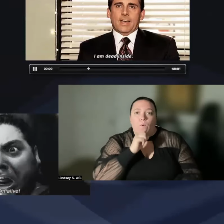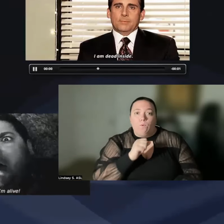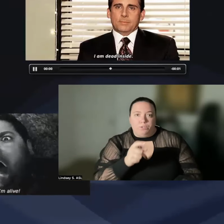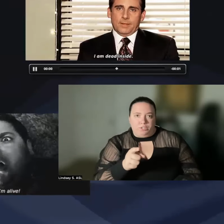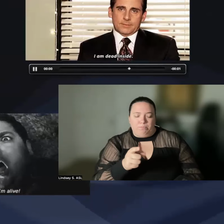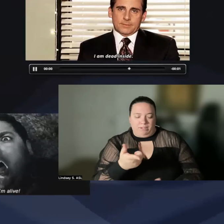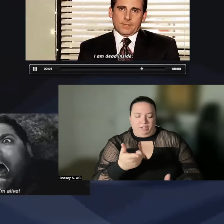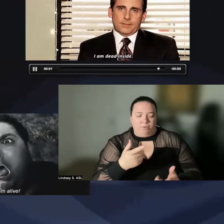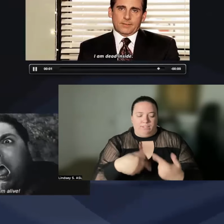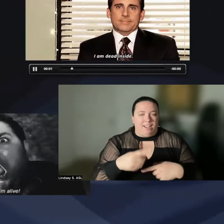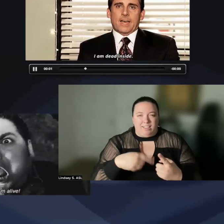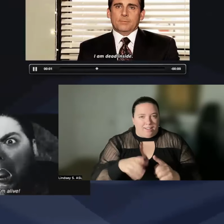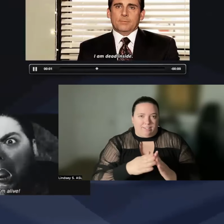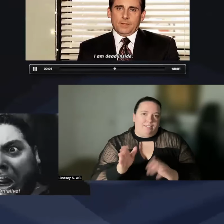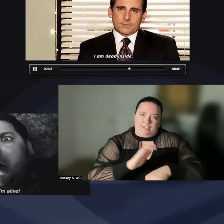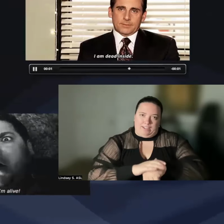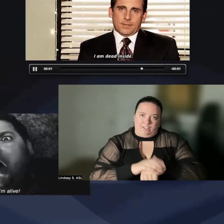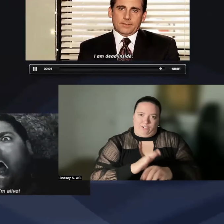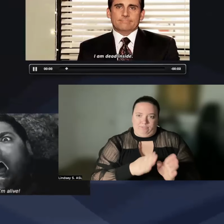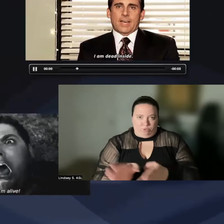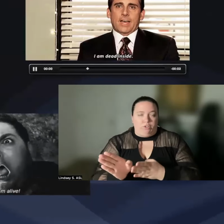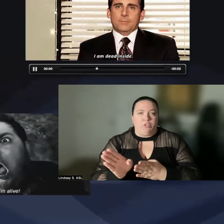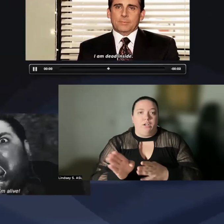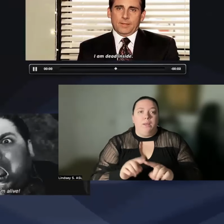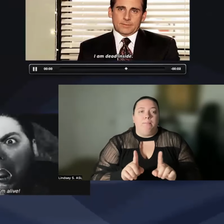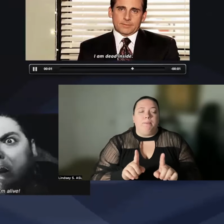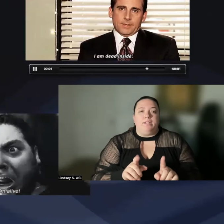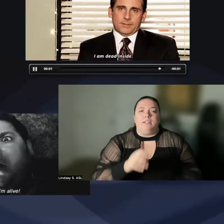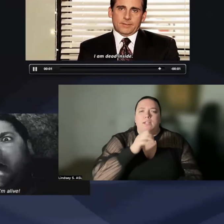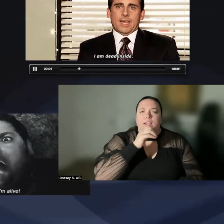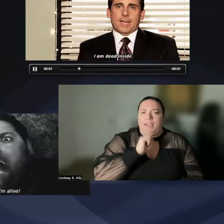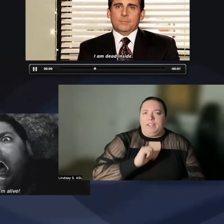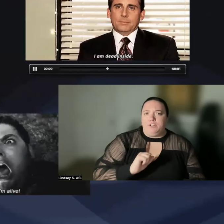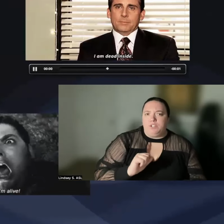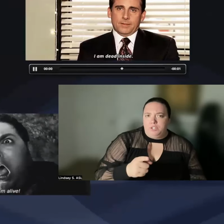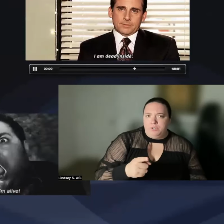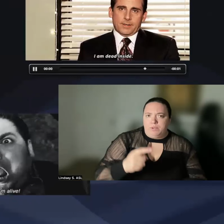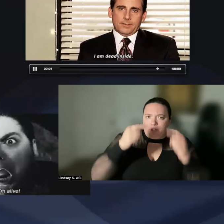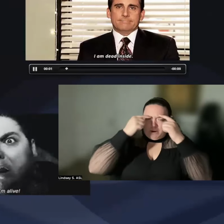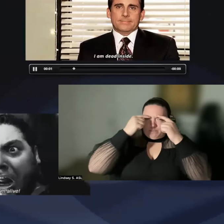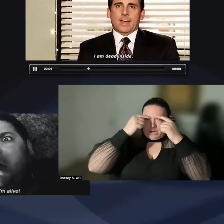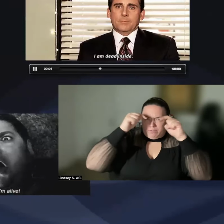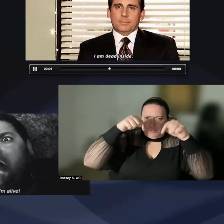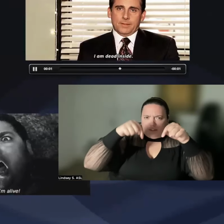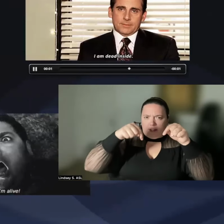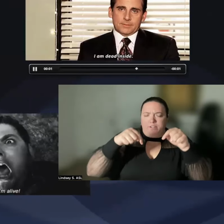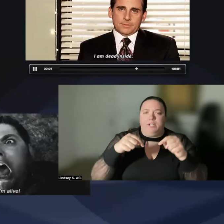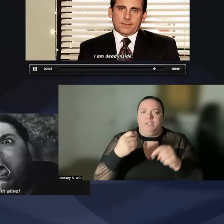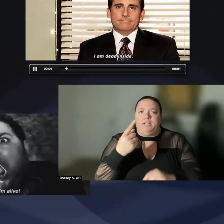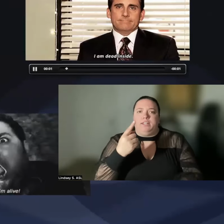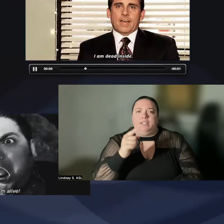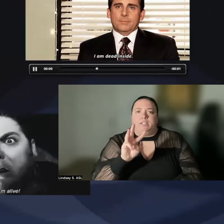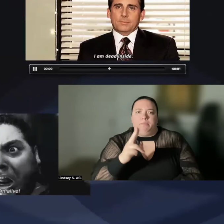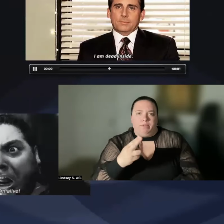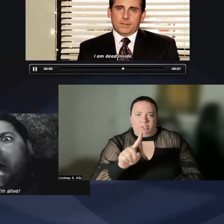how old are you, but you don't sign that because that's English structure. But age, you, and your brows go down